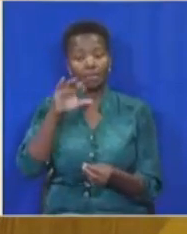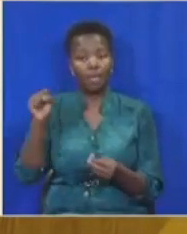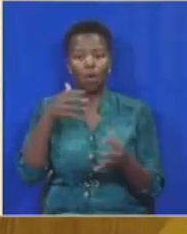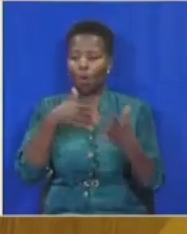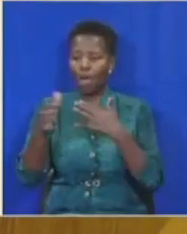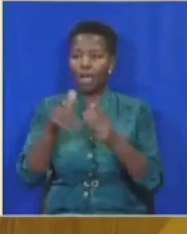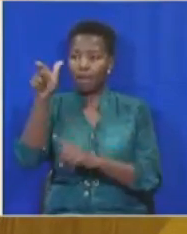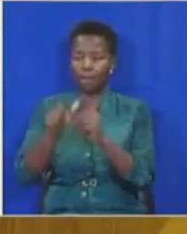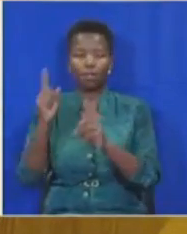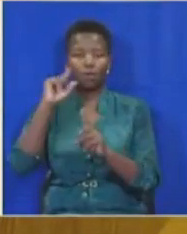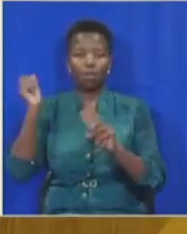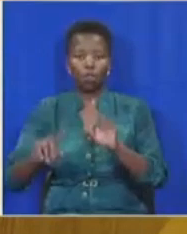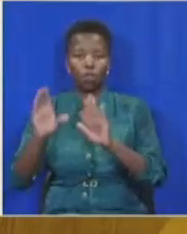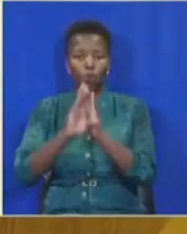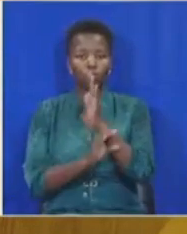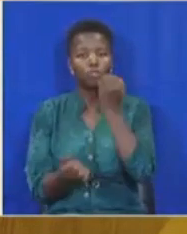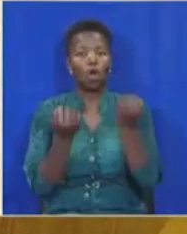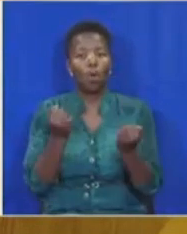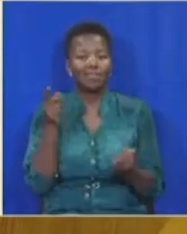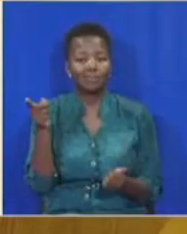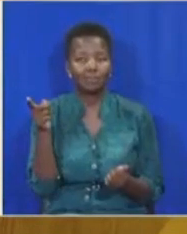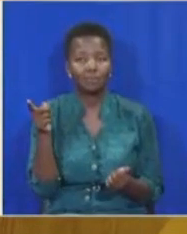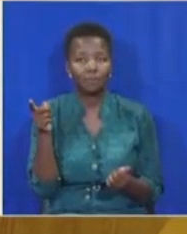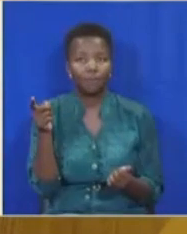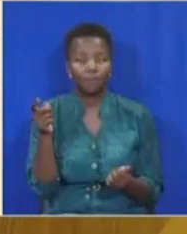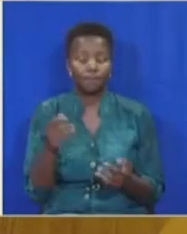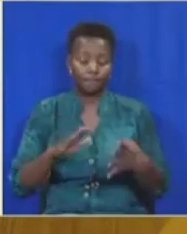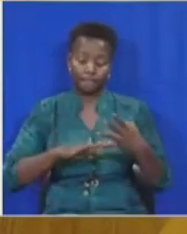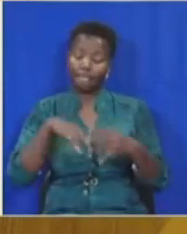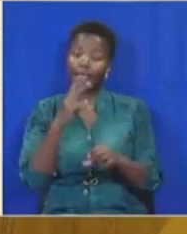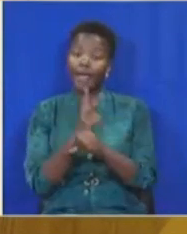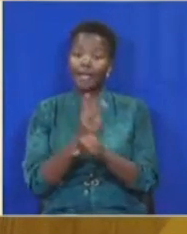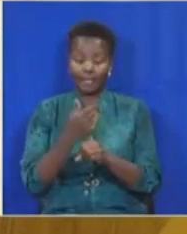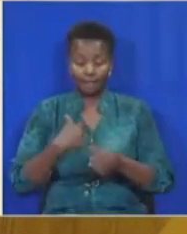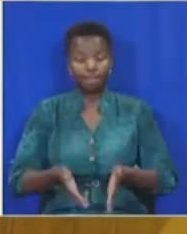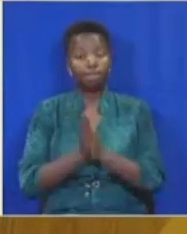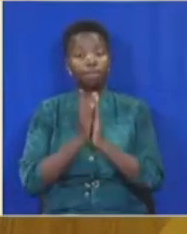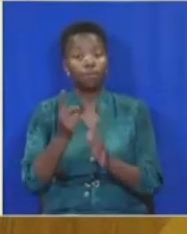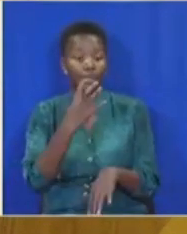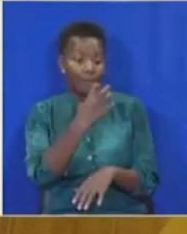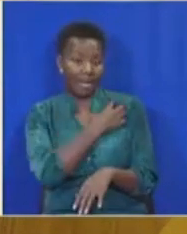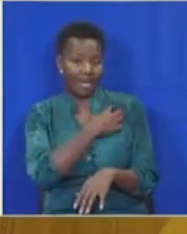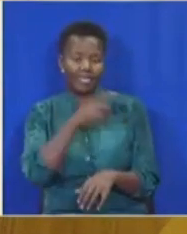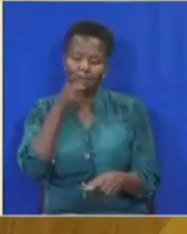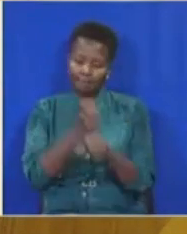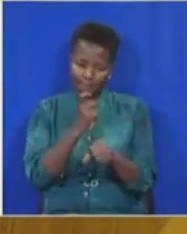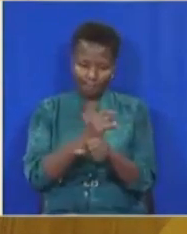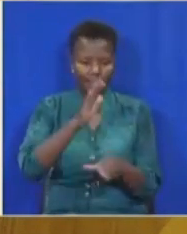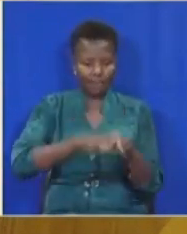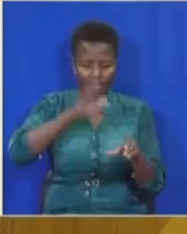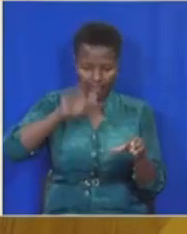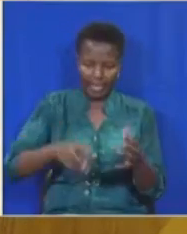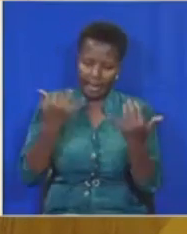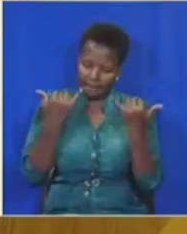is in violation of provisions of the constitutions. The EFF calls for Minister Bathabile Dlamini to step down with